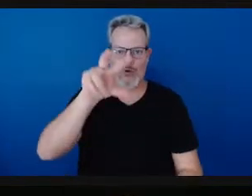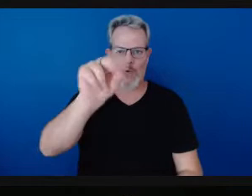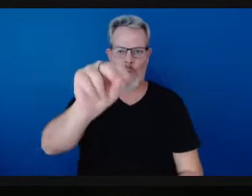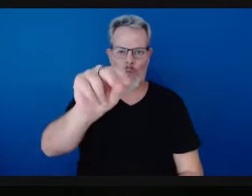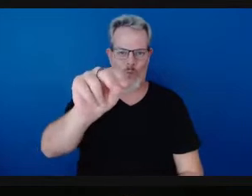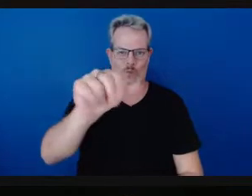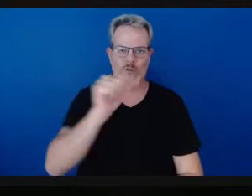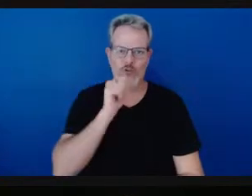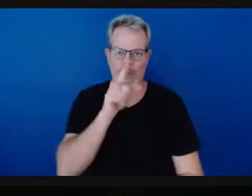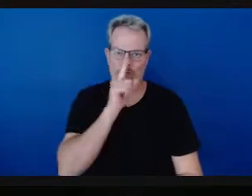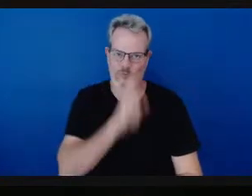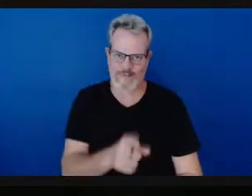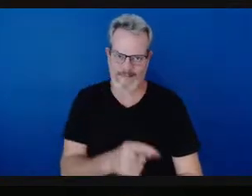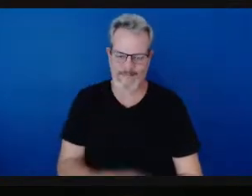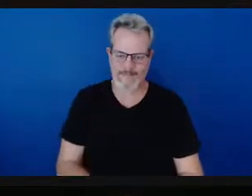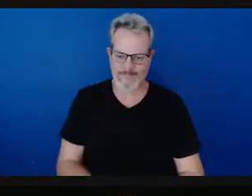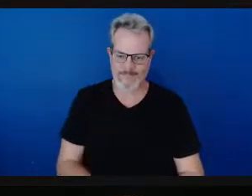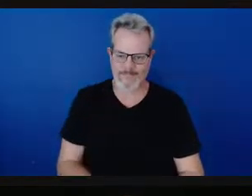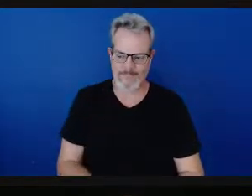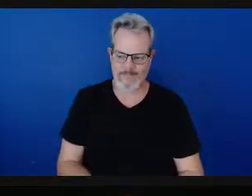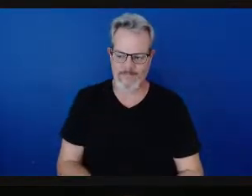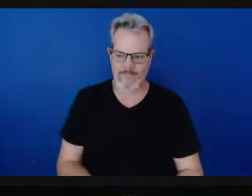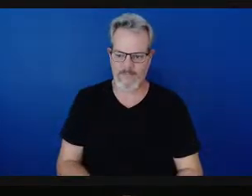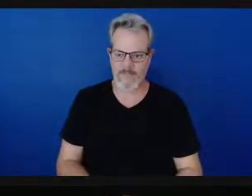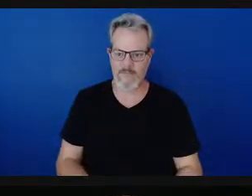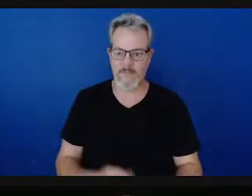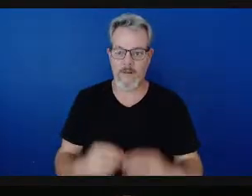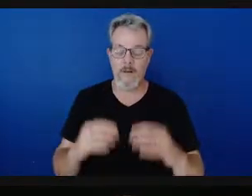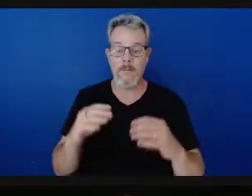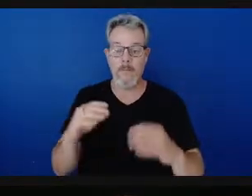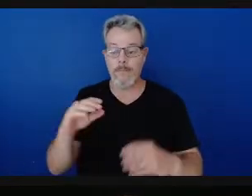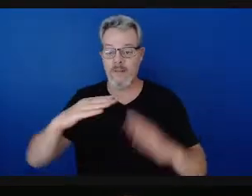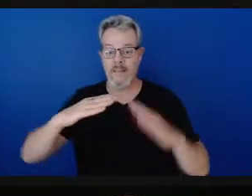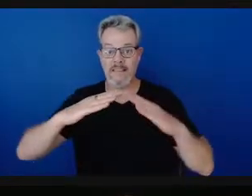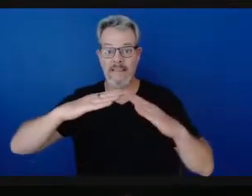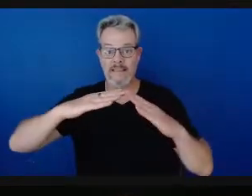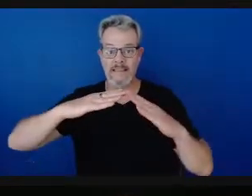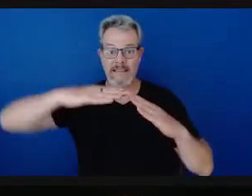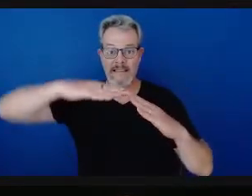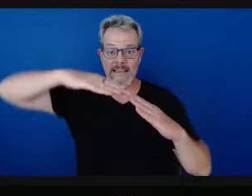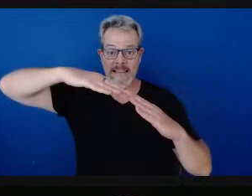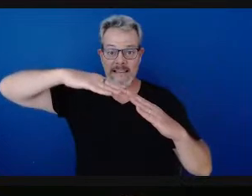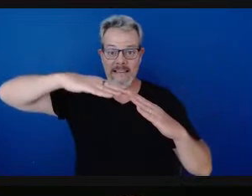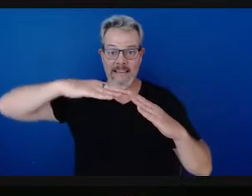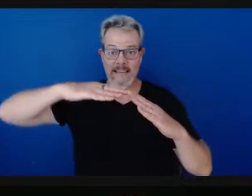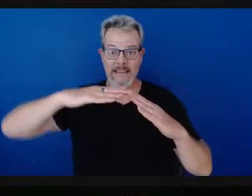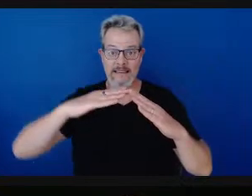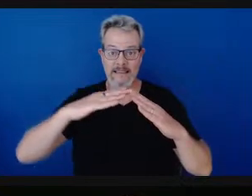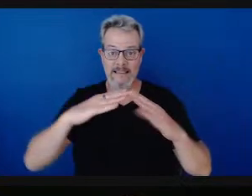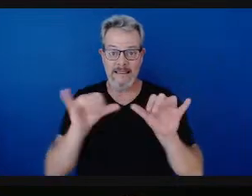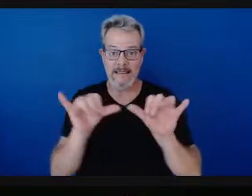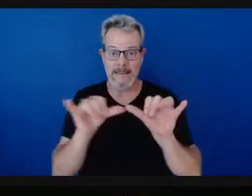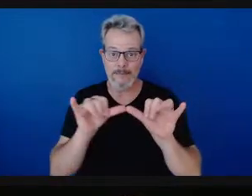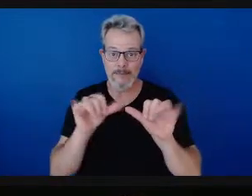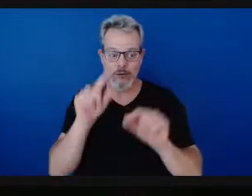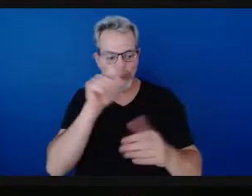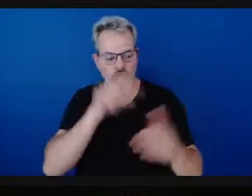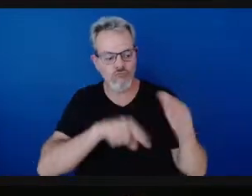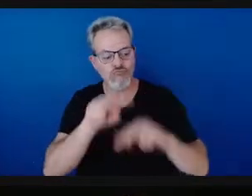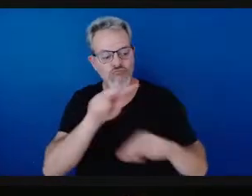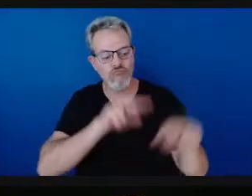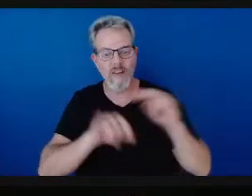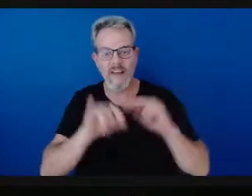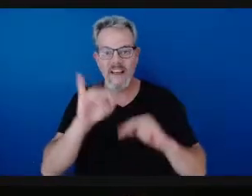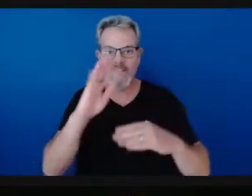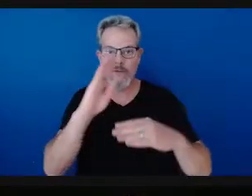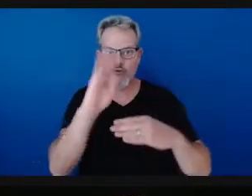necessarily. The the tilt meter can indicate other processes besides deflation, inflation. Let's say that a crack opened,